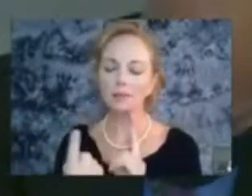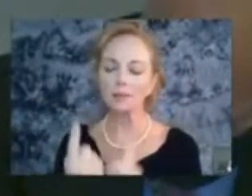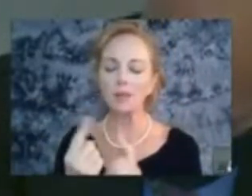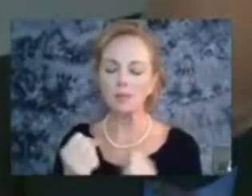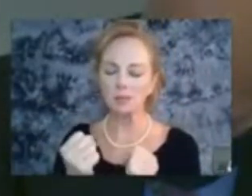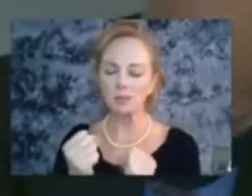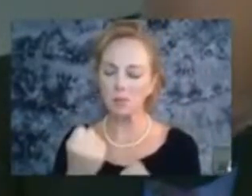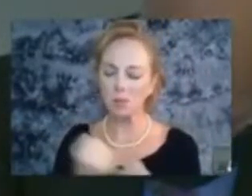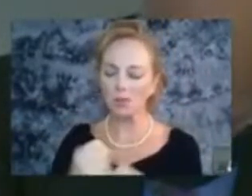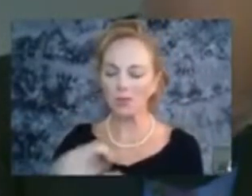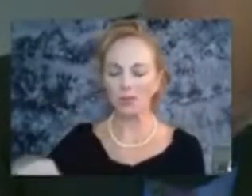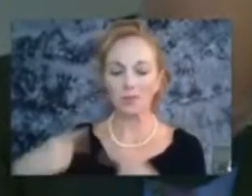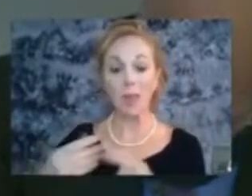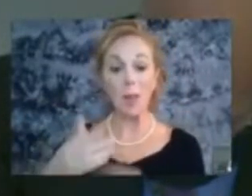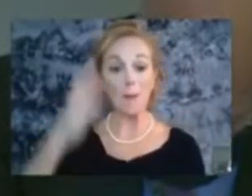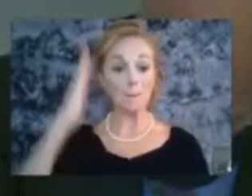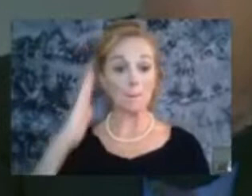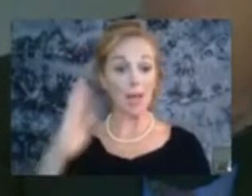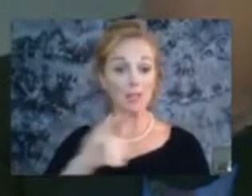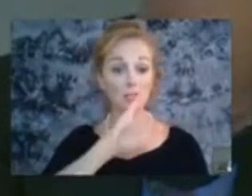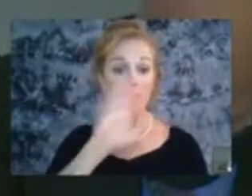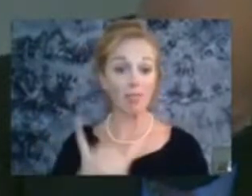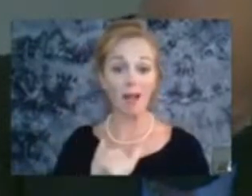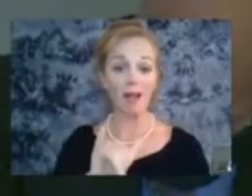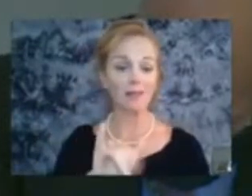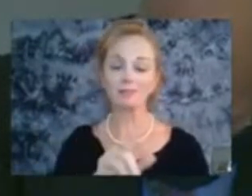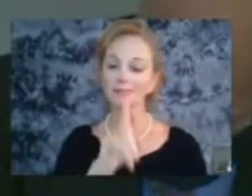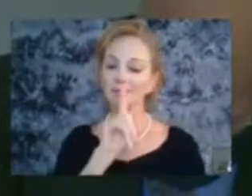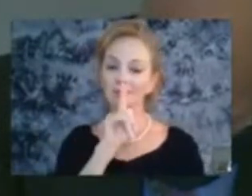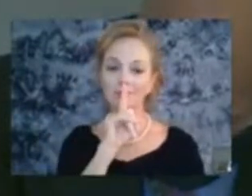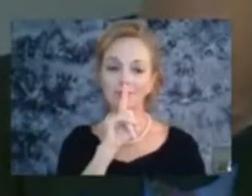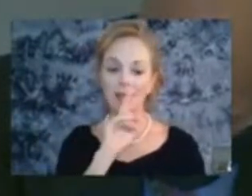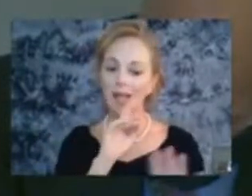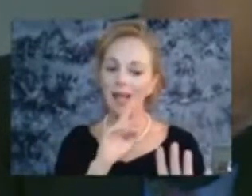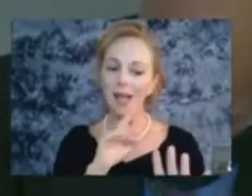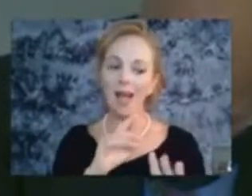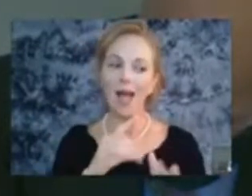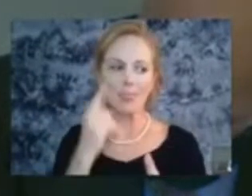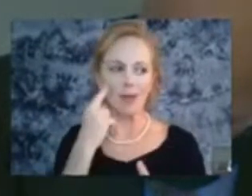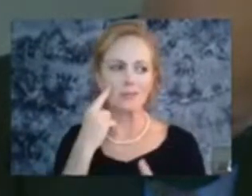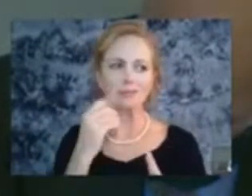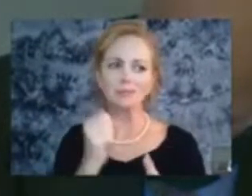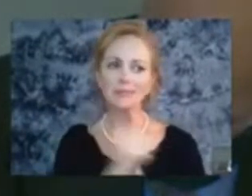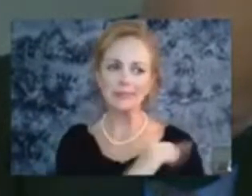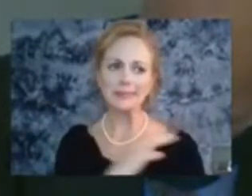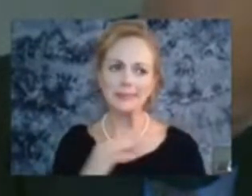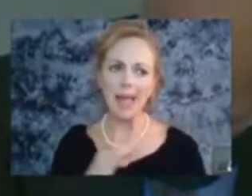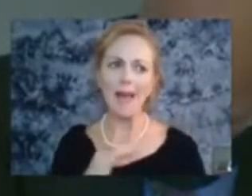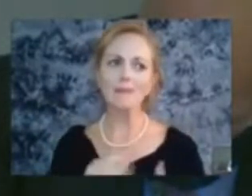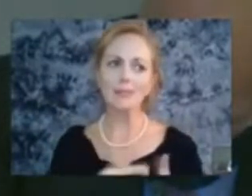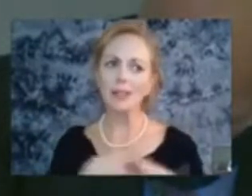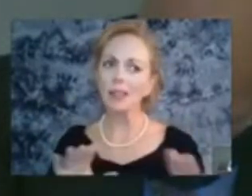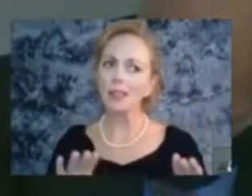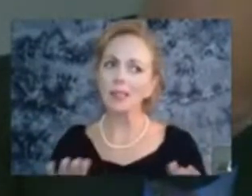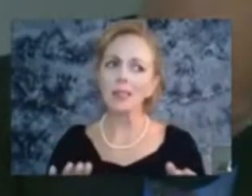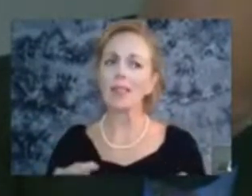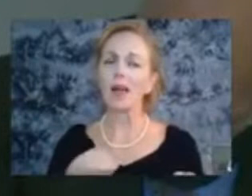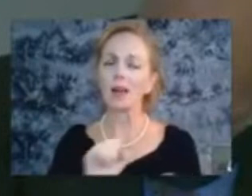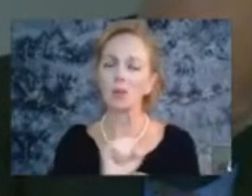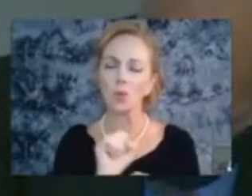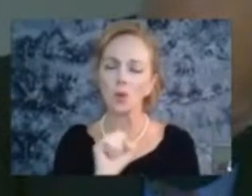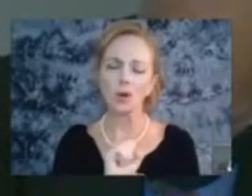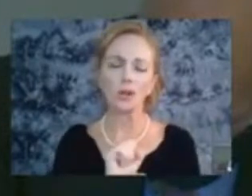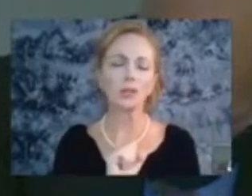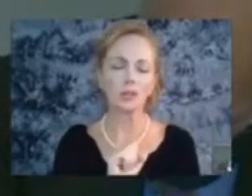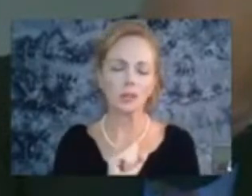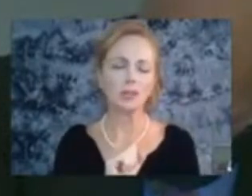I abstained because I thought staff had done so much work to get us to Plan B, but I did understand where my colleagues were coming from that were afraid